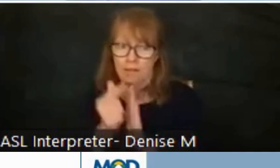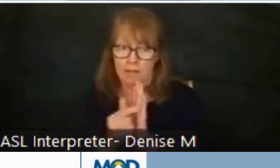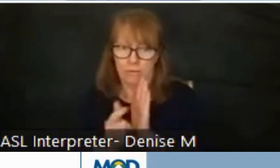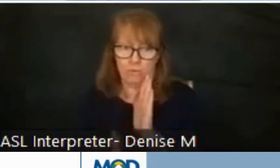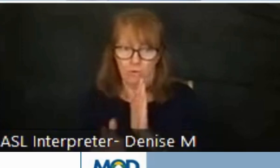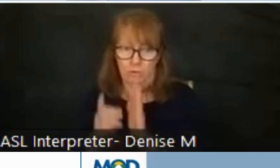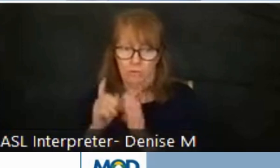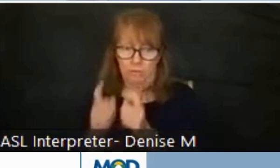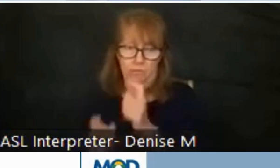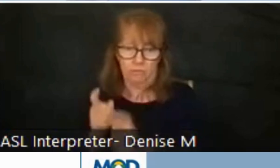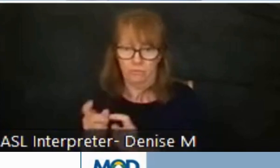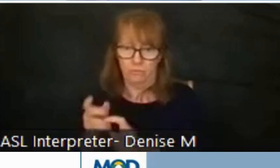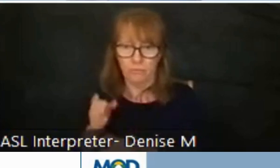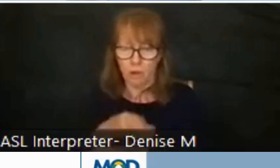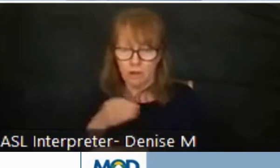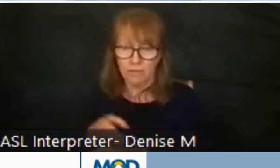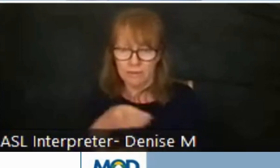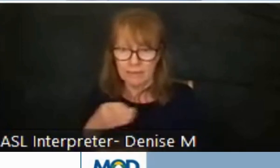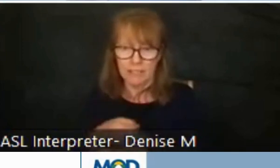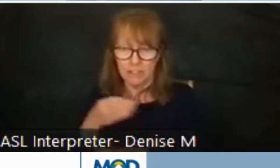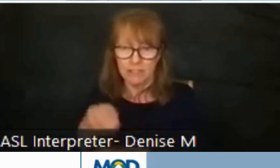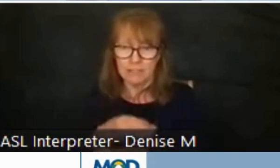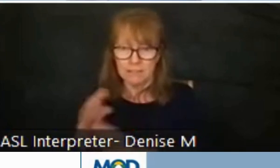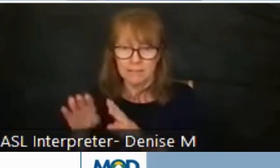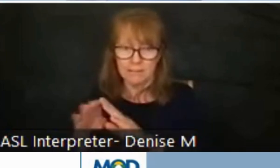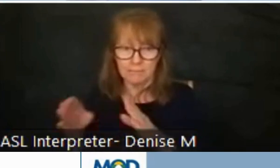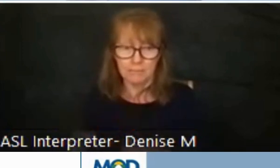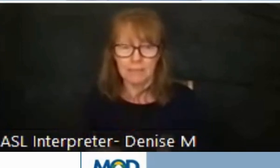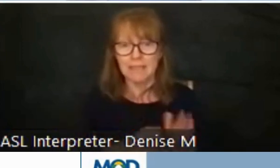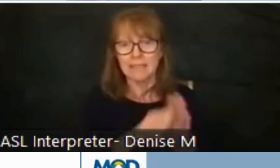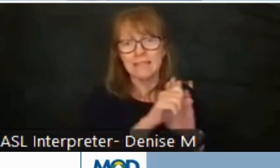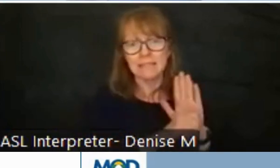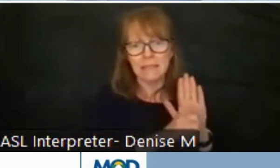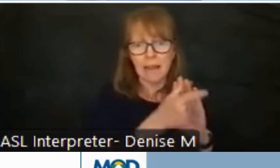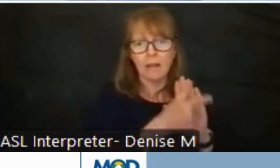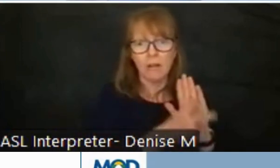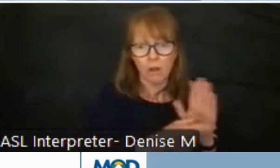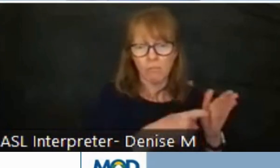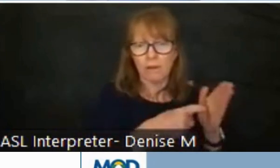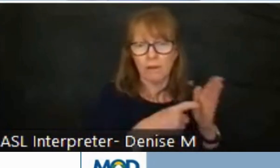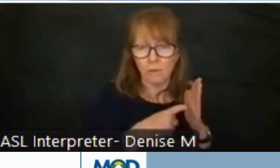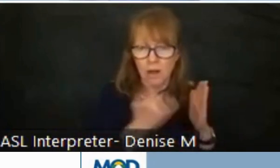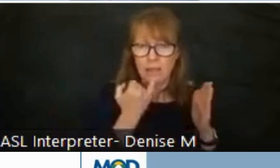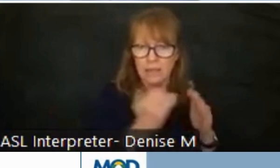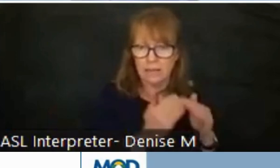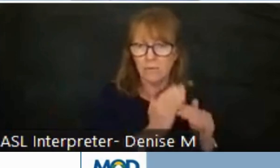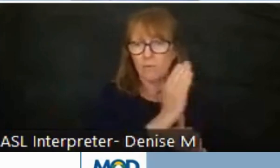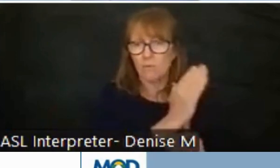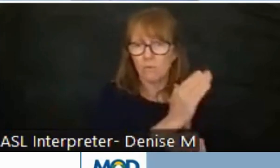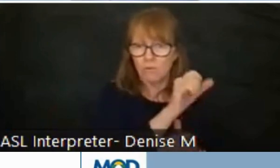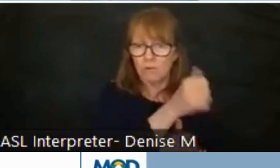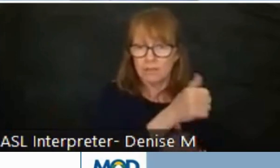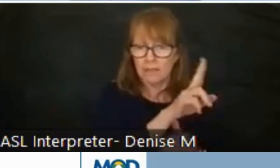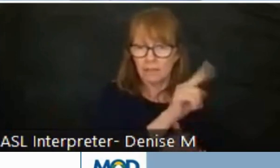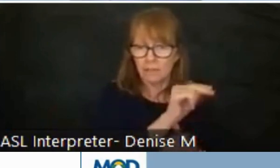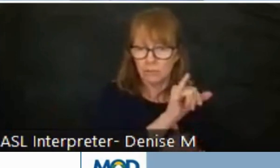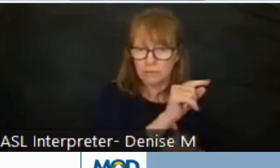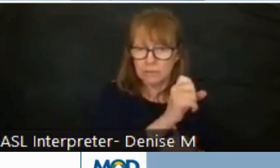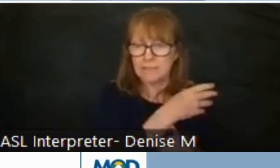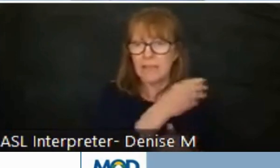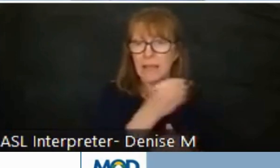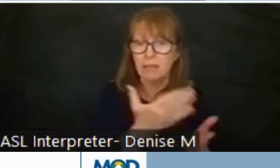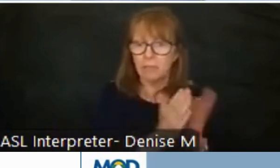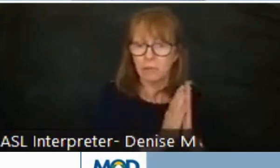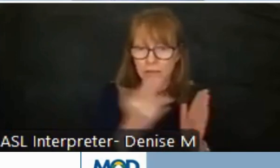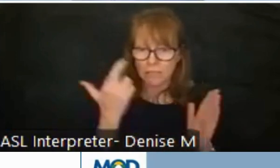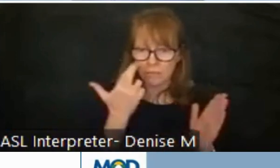and the state law does if there are more than 10 units, if it is a reasonable request. So